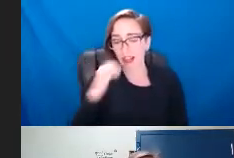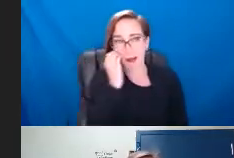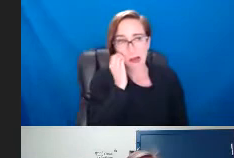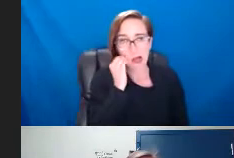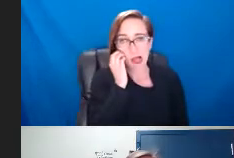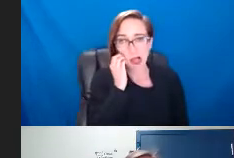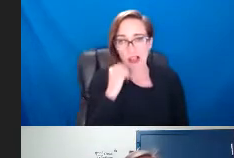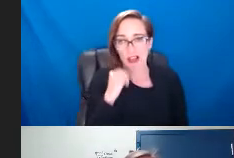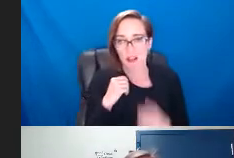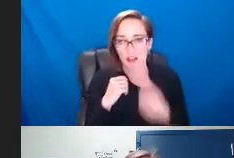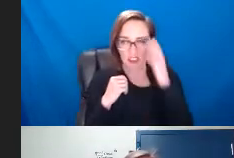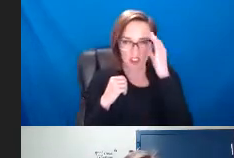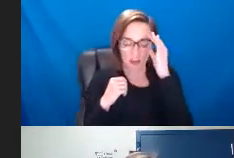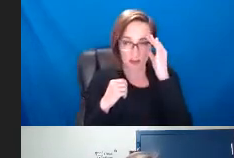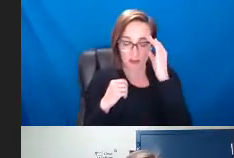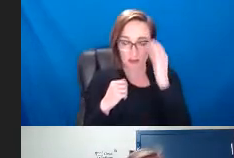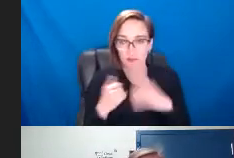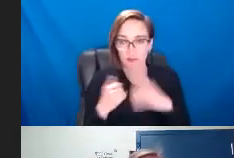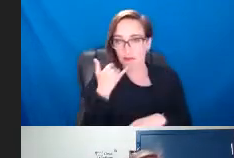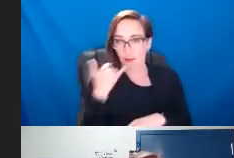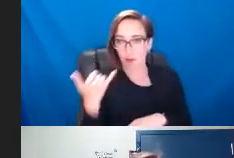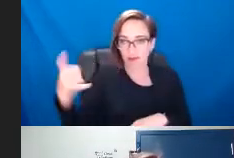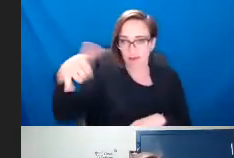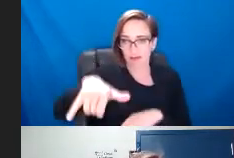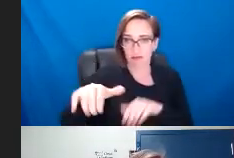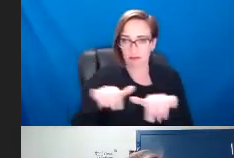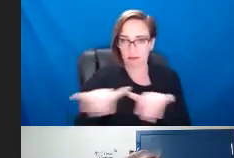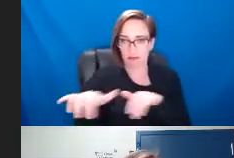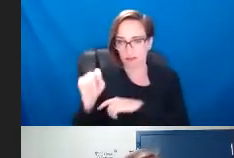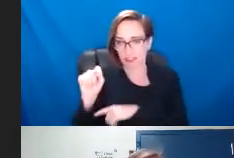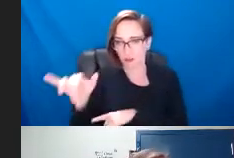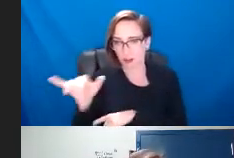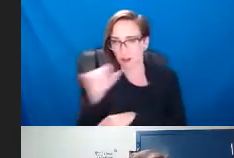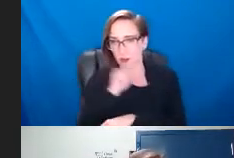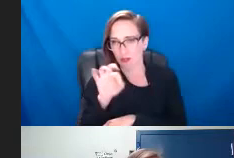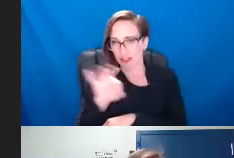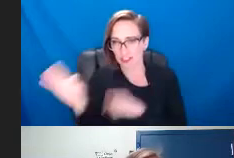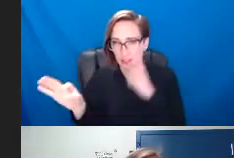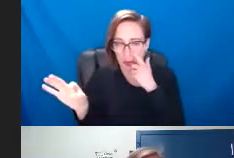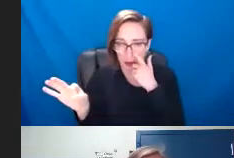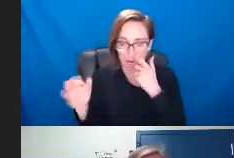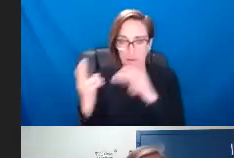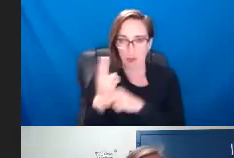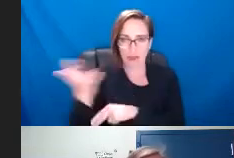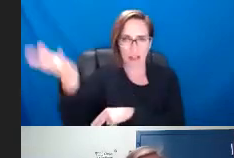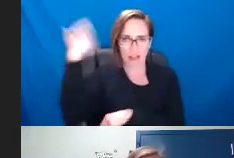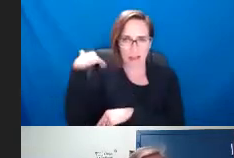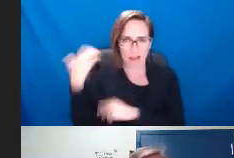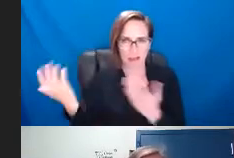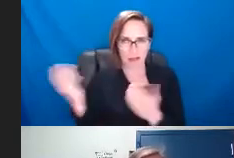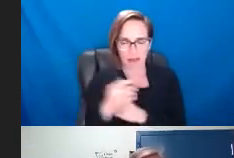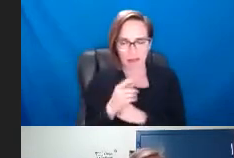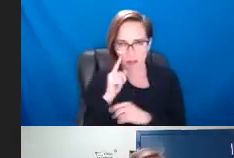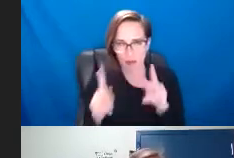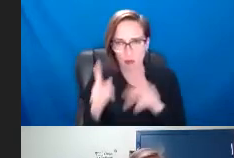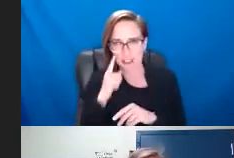is a telephone typewriter. For those of you who don't know, it's a phone that was used a long time ago for individuals who were deaf. They